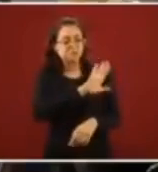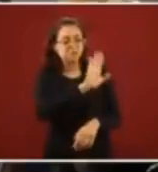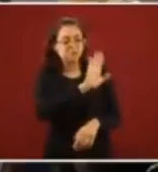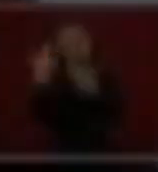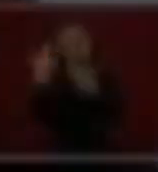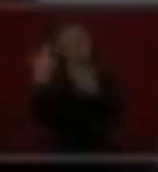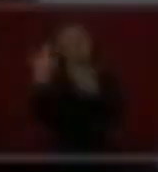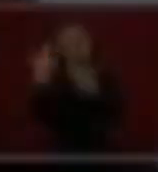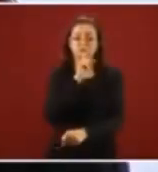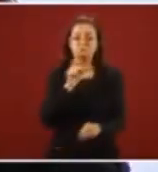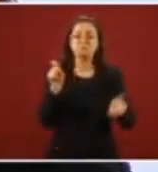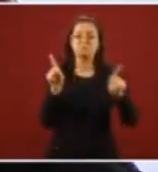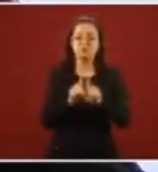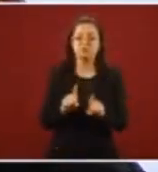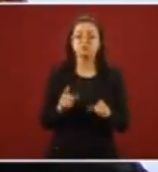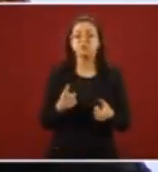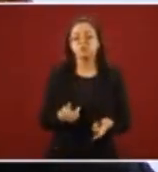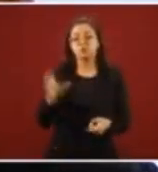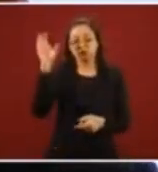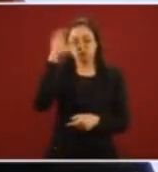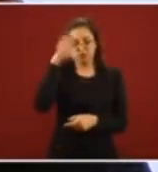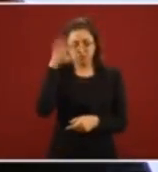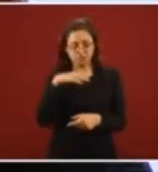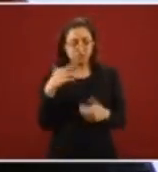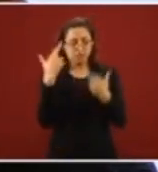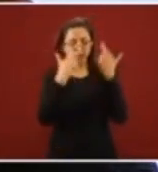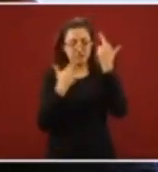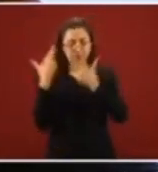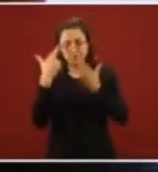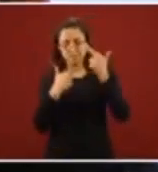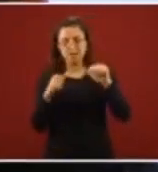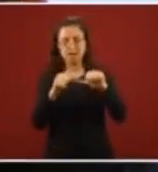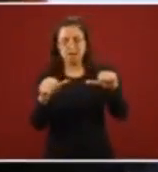This is a place.